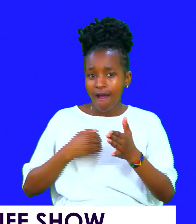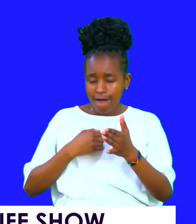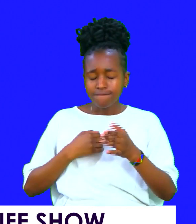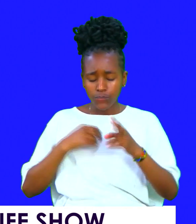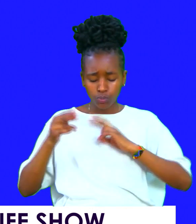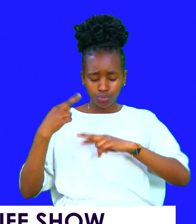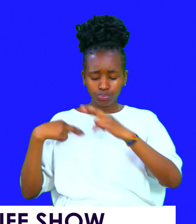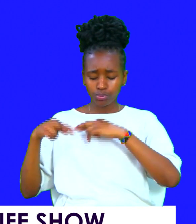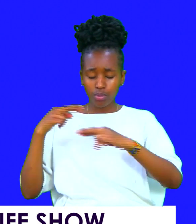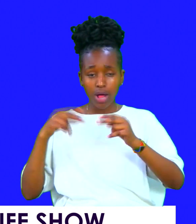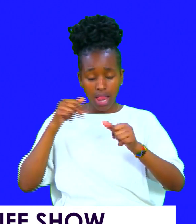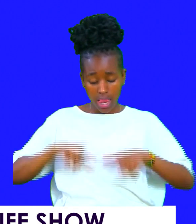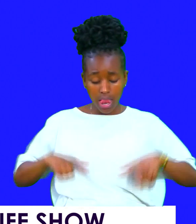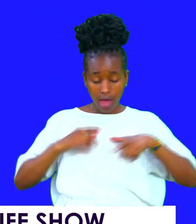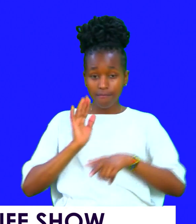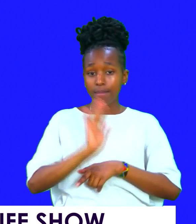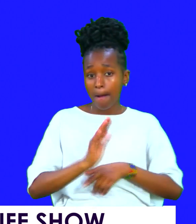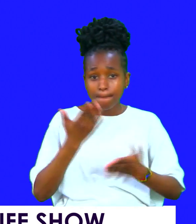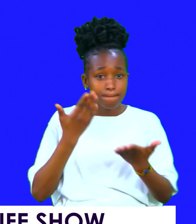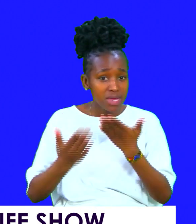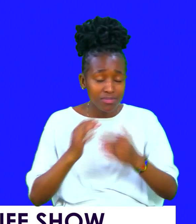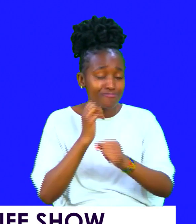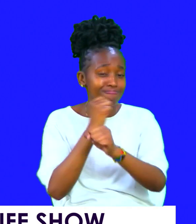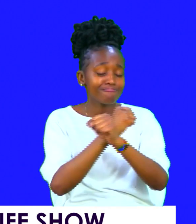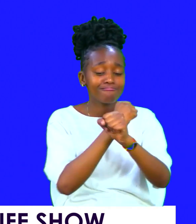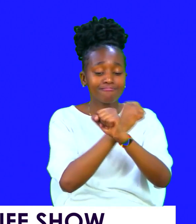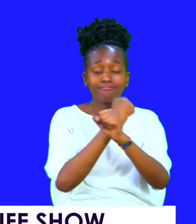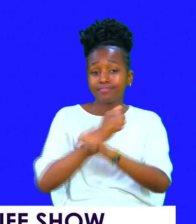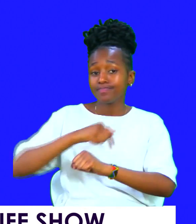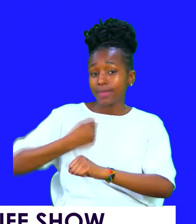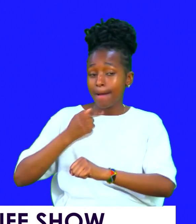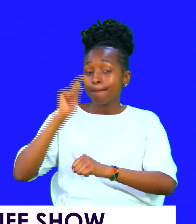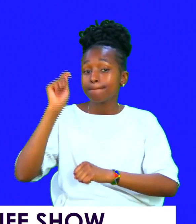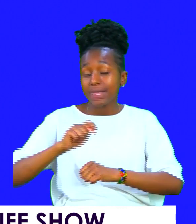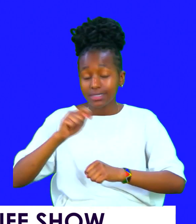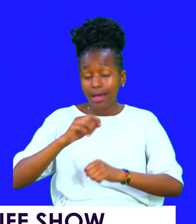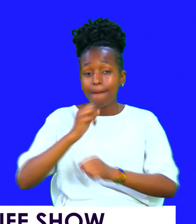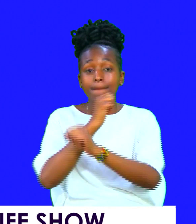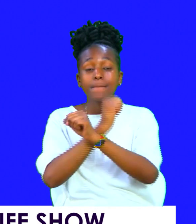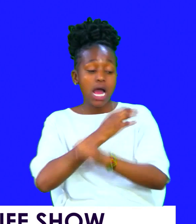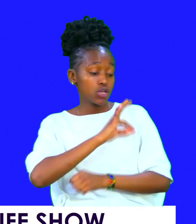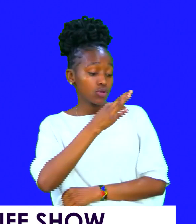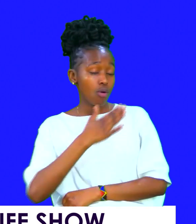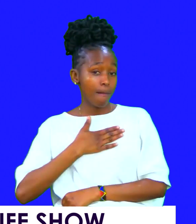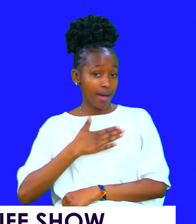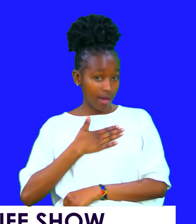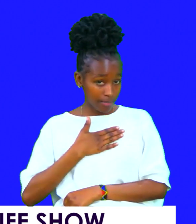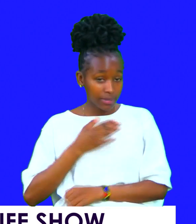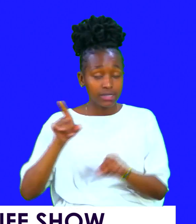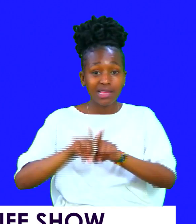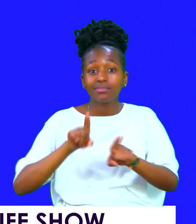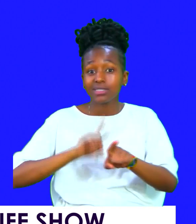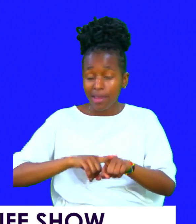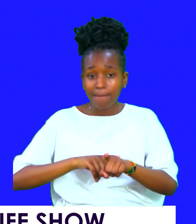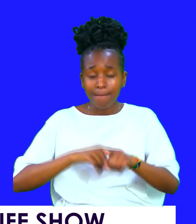see, however much you protect yourself, you need to protect your soul. External protection is